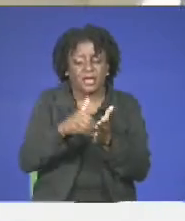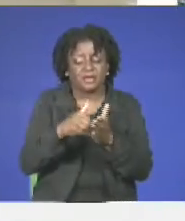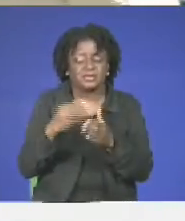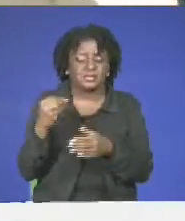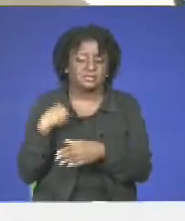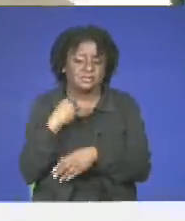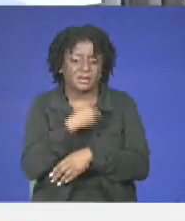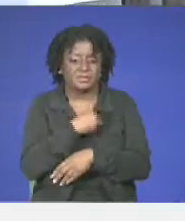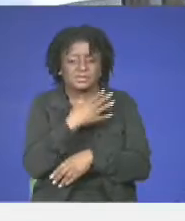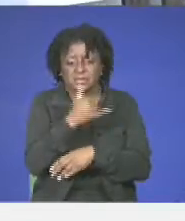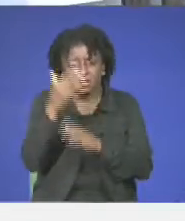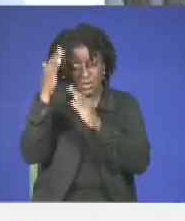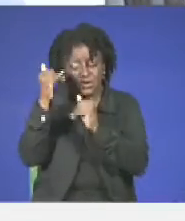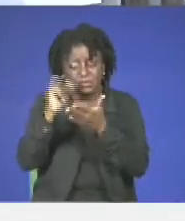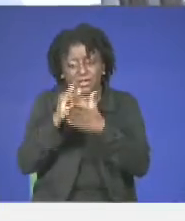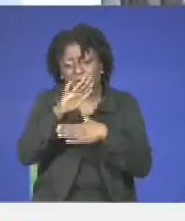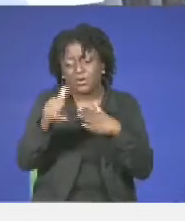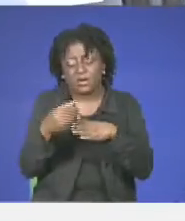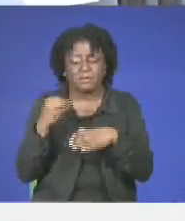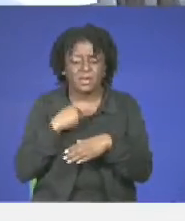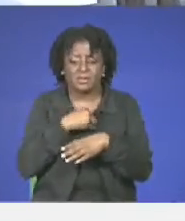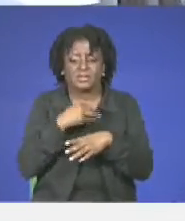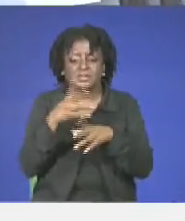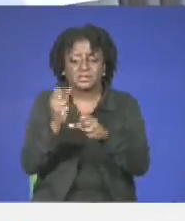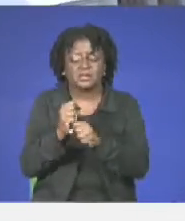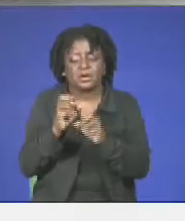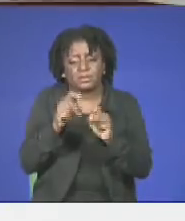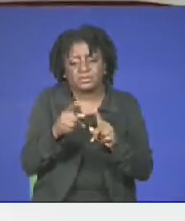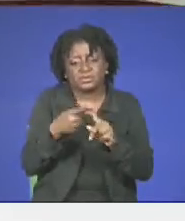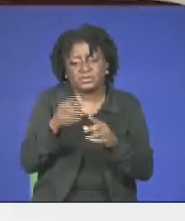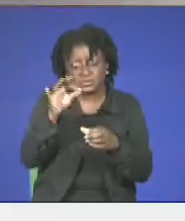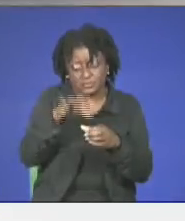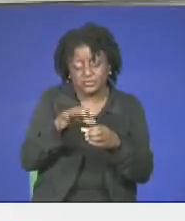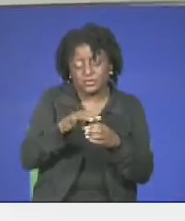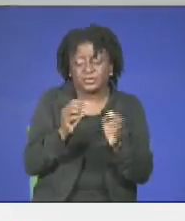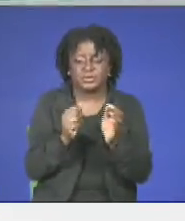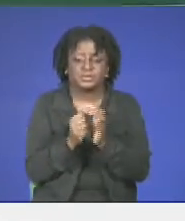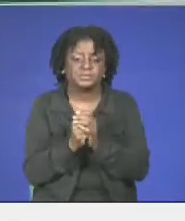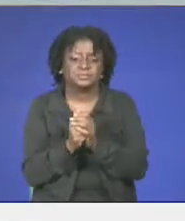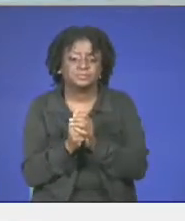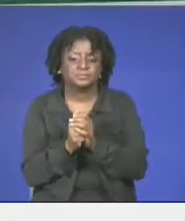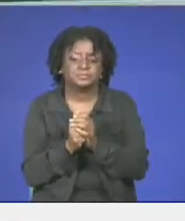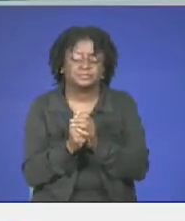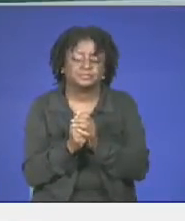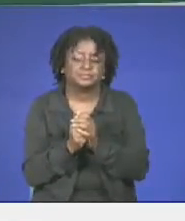eligible members would have taken the initiative to vote. Cleopatra Murphy, ZNS Network News.